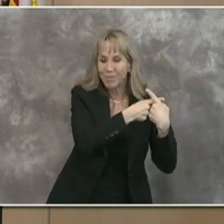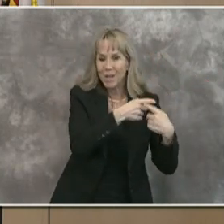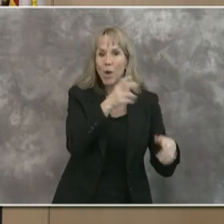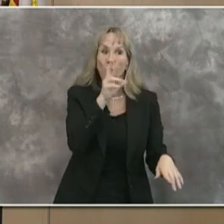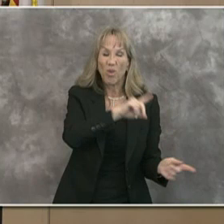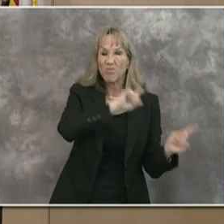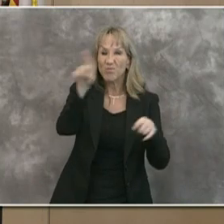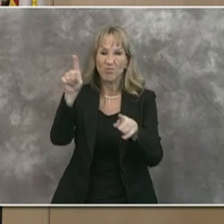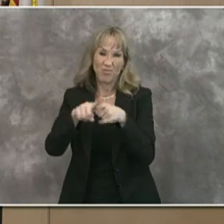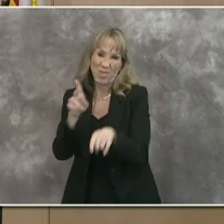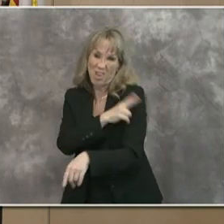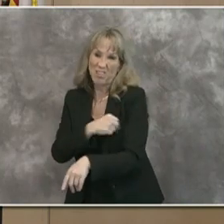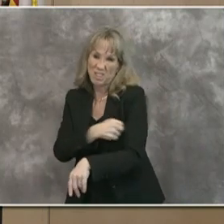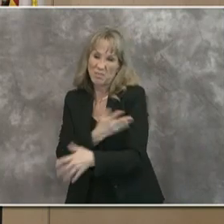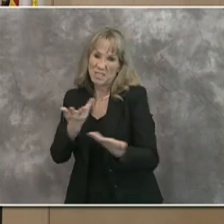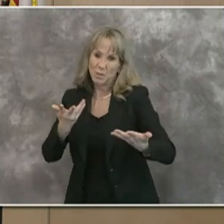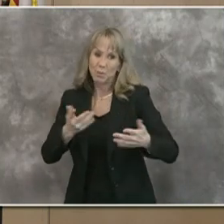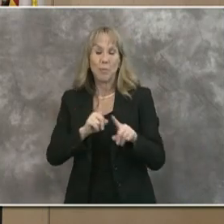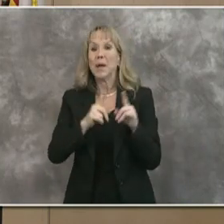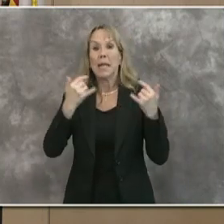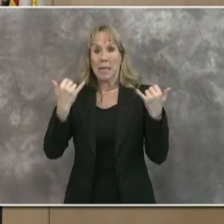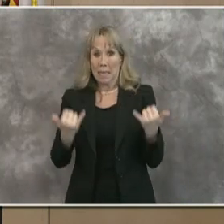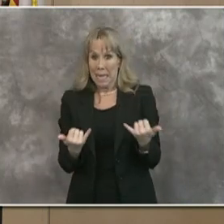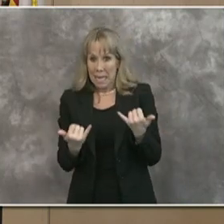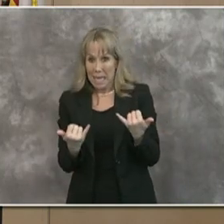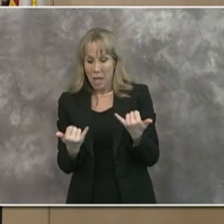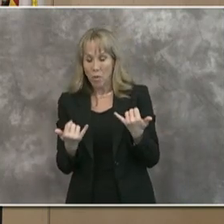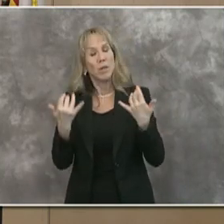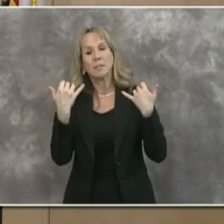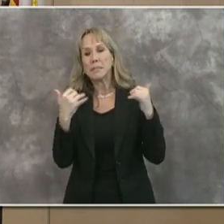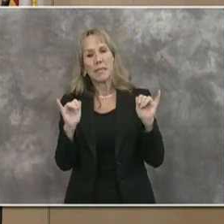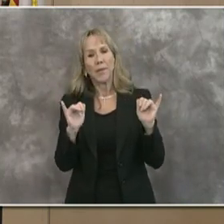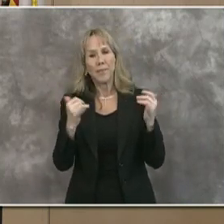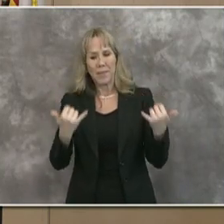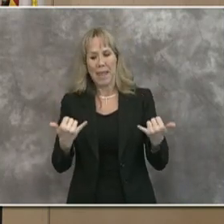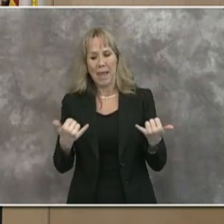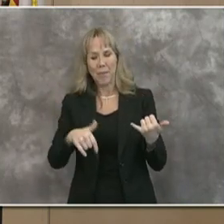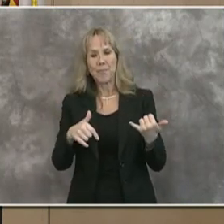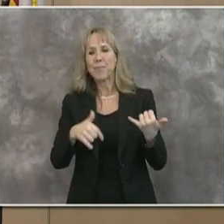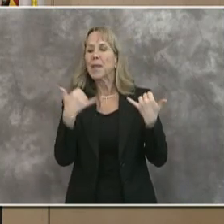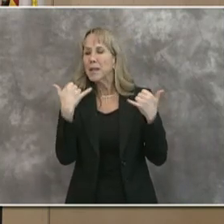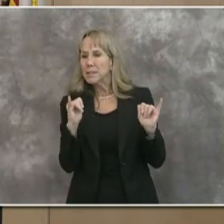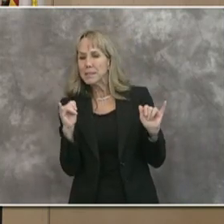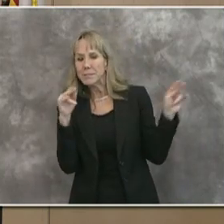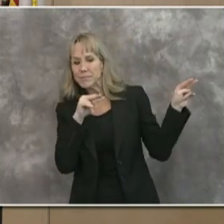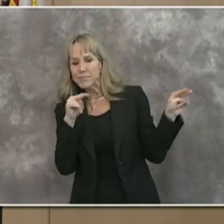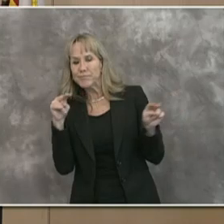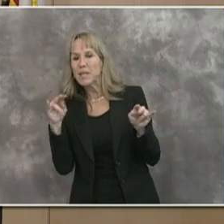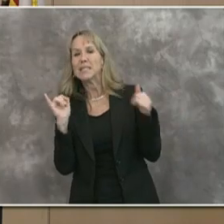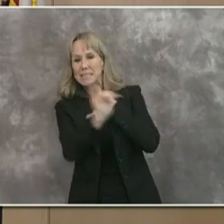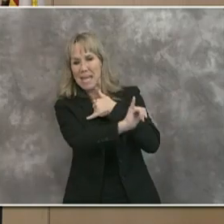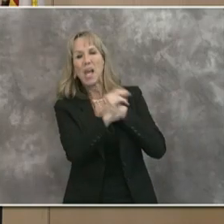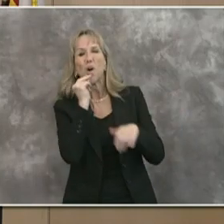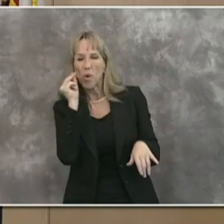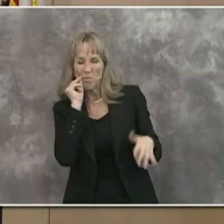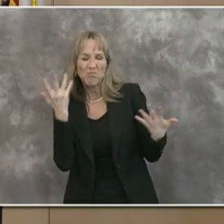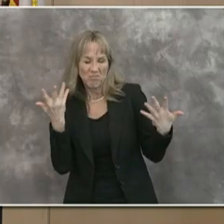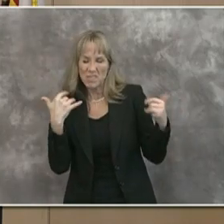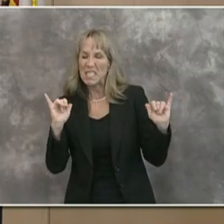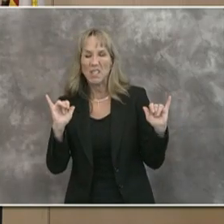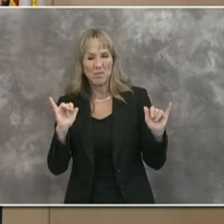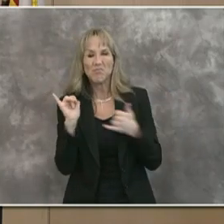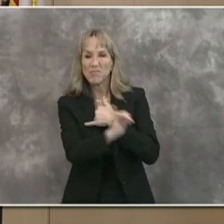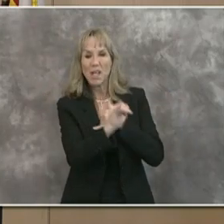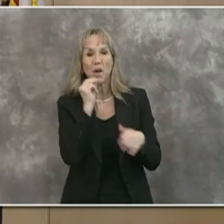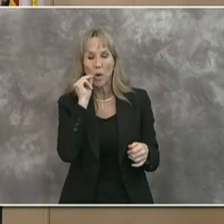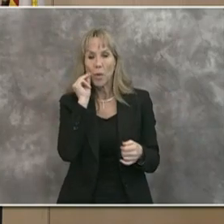that will happen. Right now, today, we are still in the throes of the stay-at-home order, and